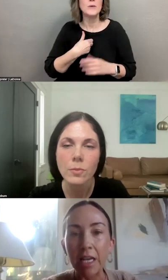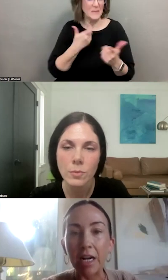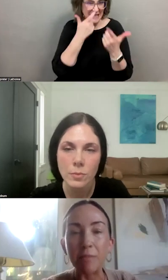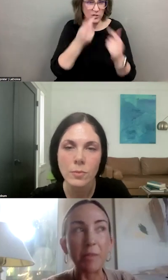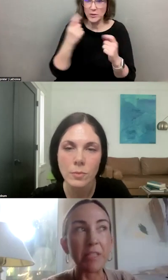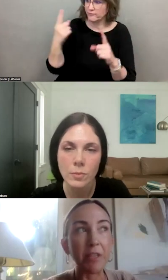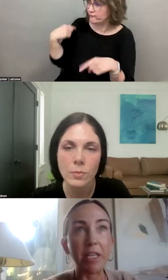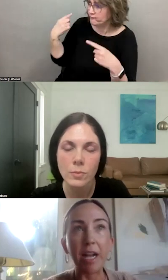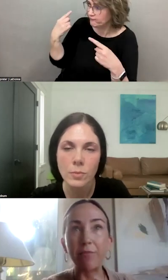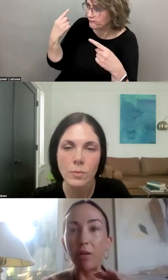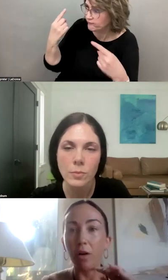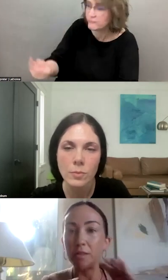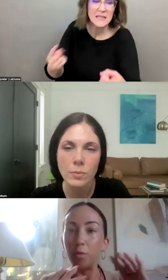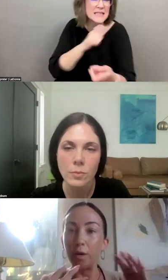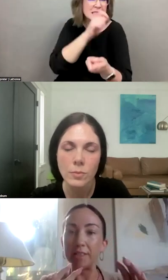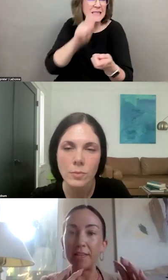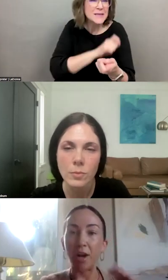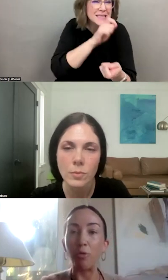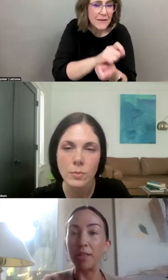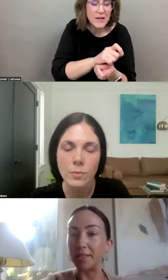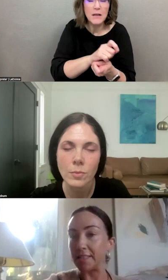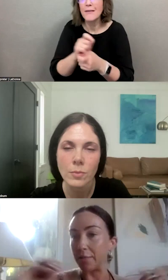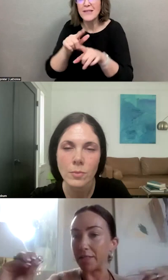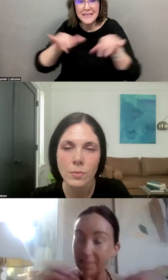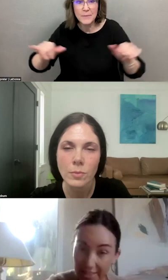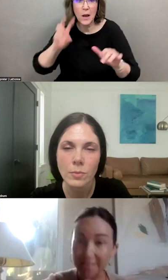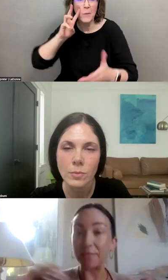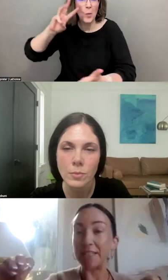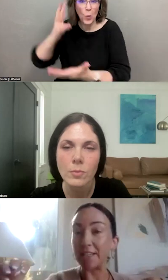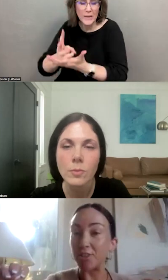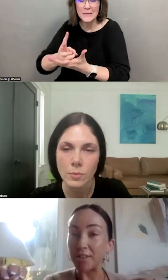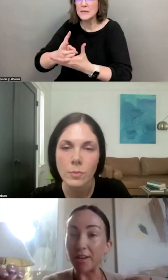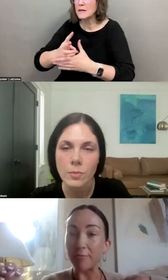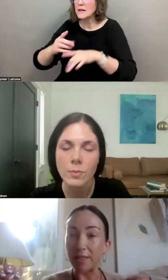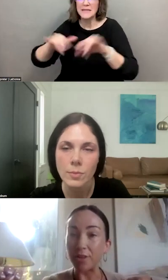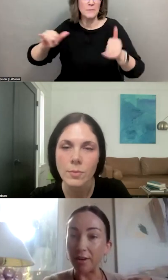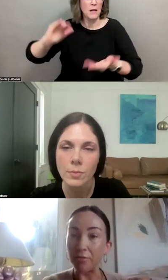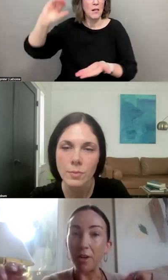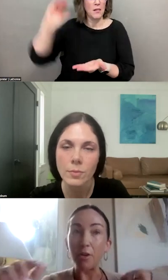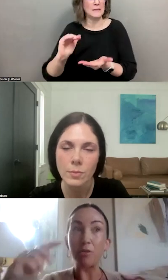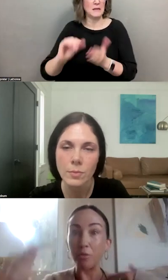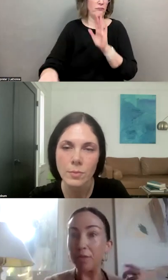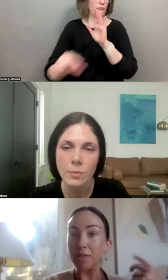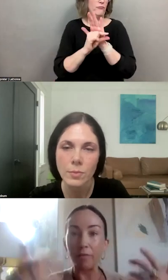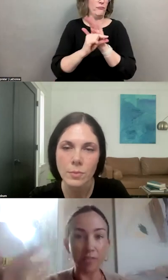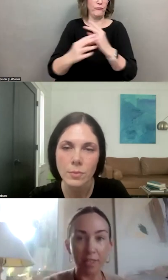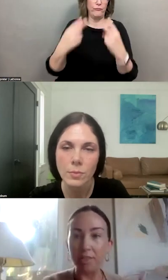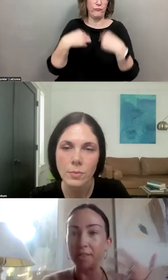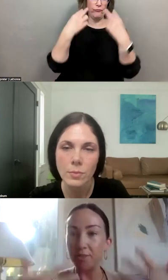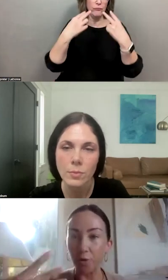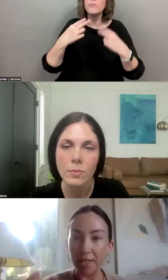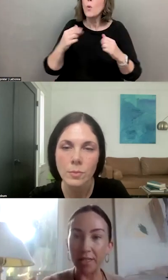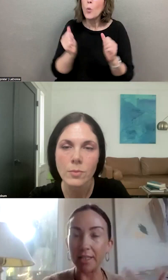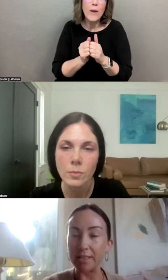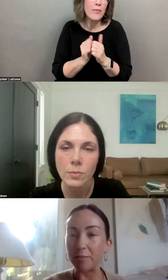navigate, specifically, and kind of also witnessing not only the destigmatization of mental health through these conversations